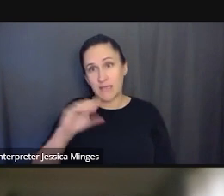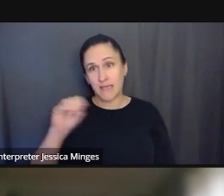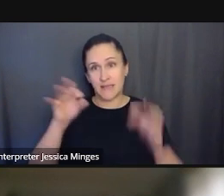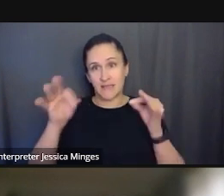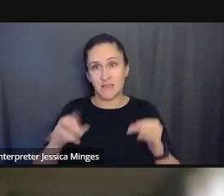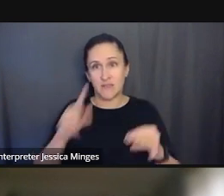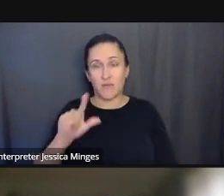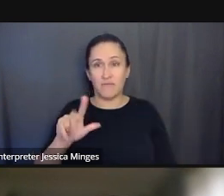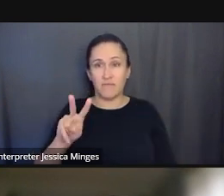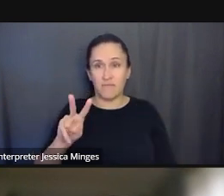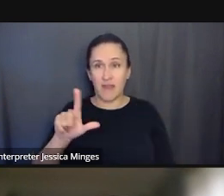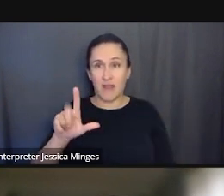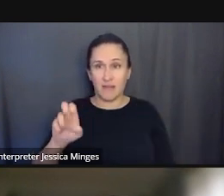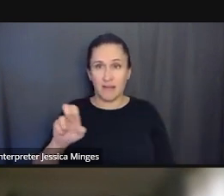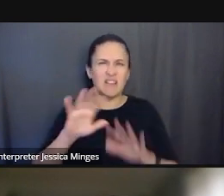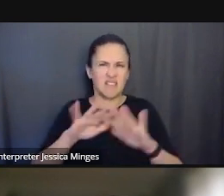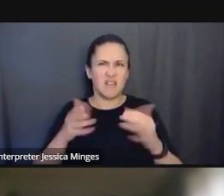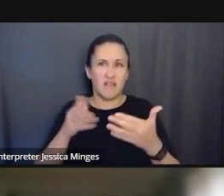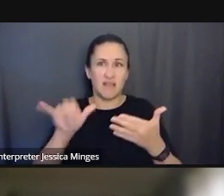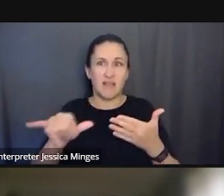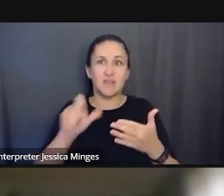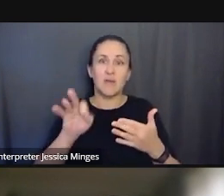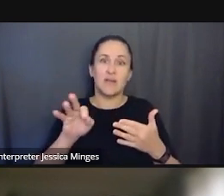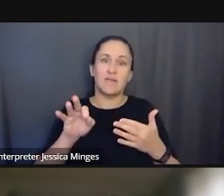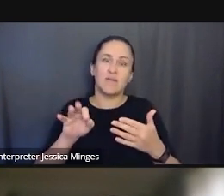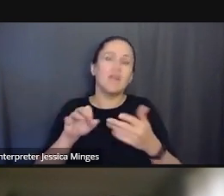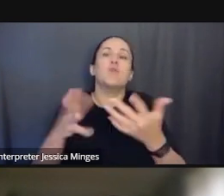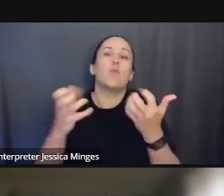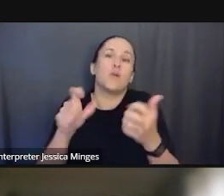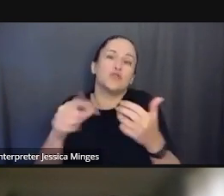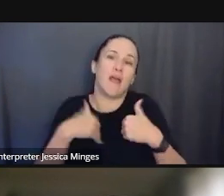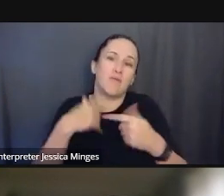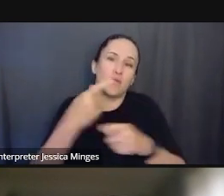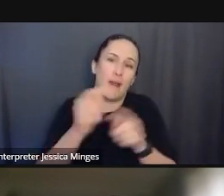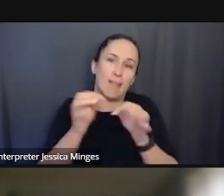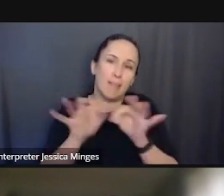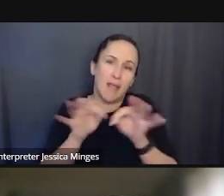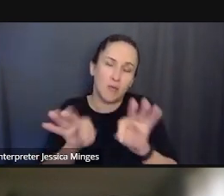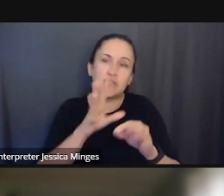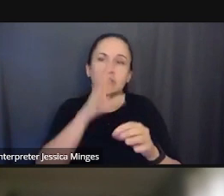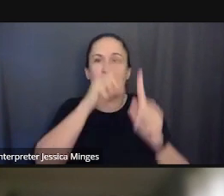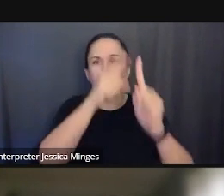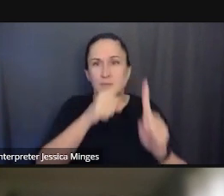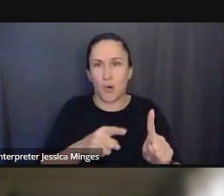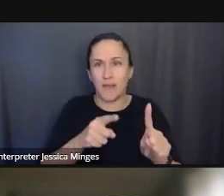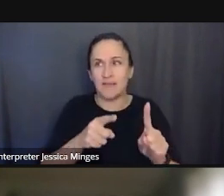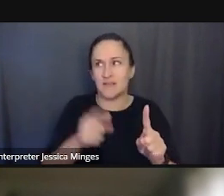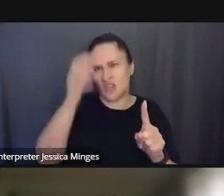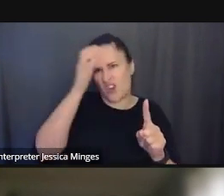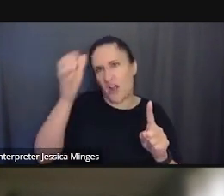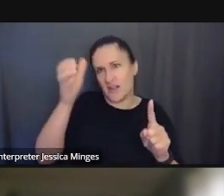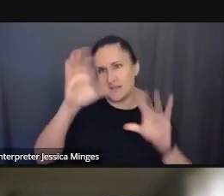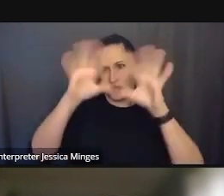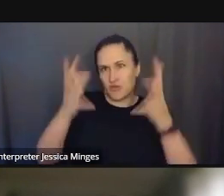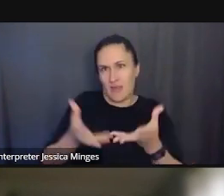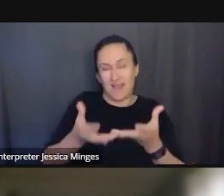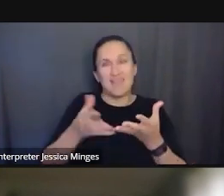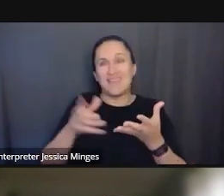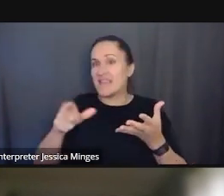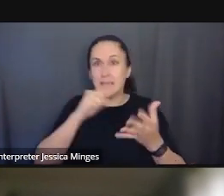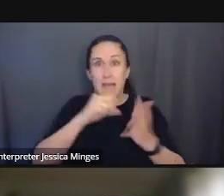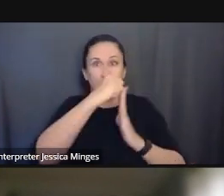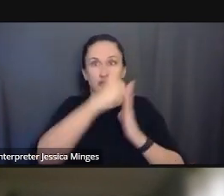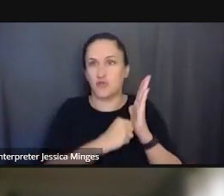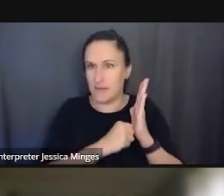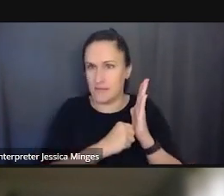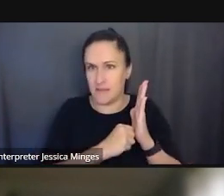and those sorts of things, so that you had the right sort of language or talking points, or at least conceptually. This is by no means a script, and